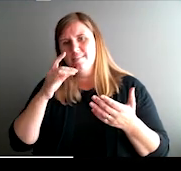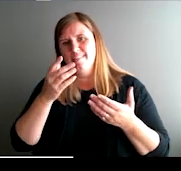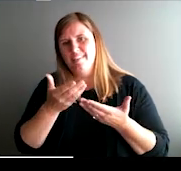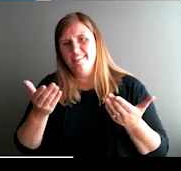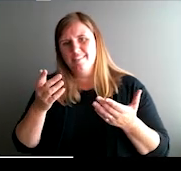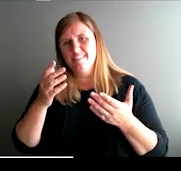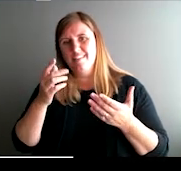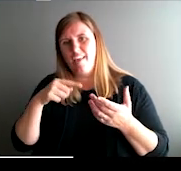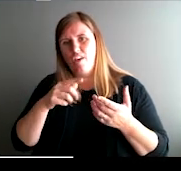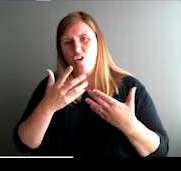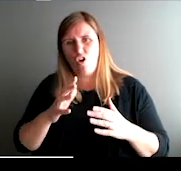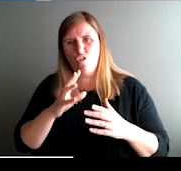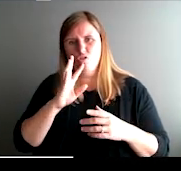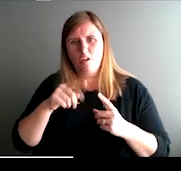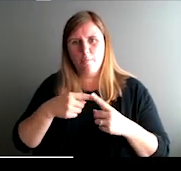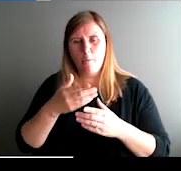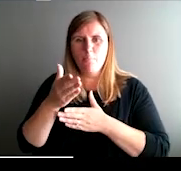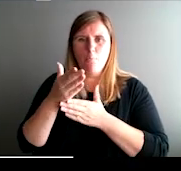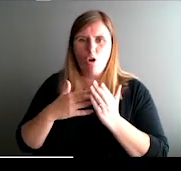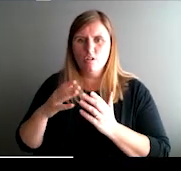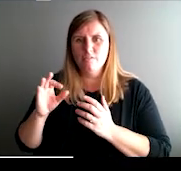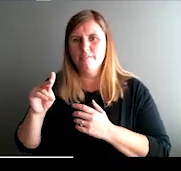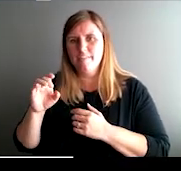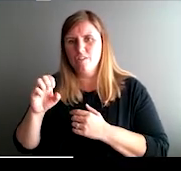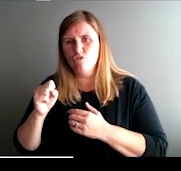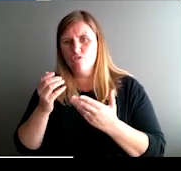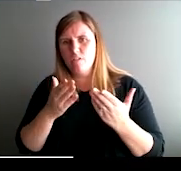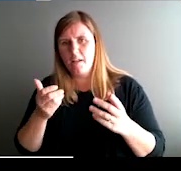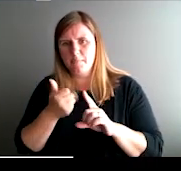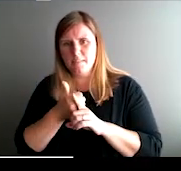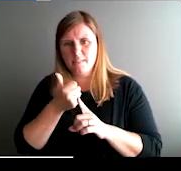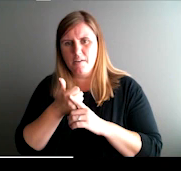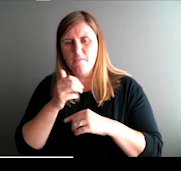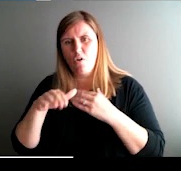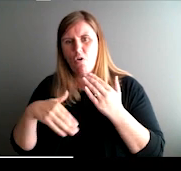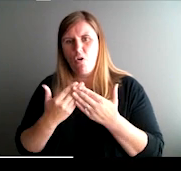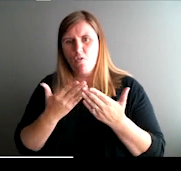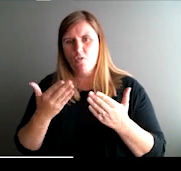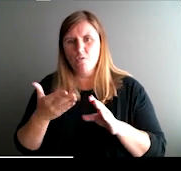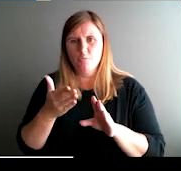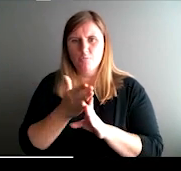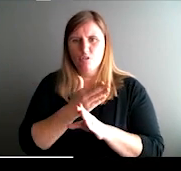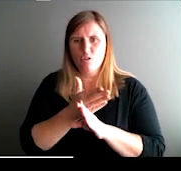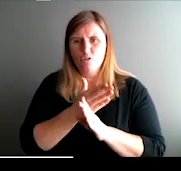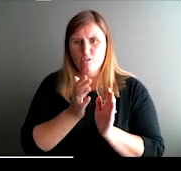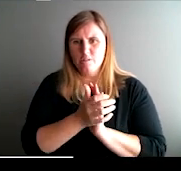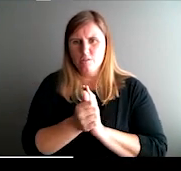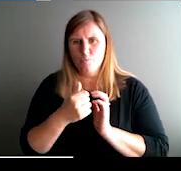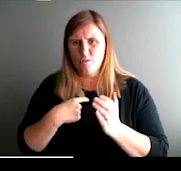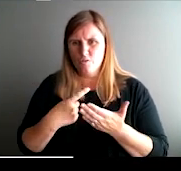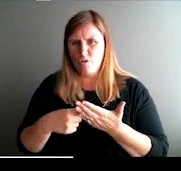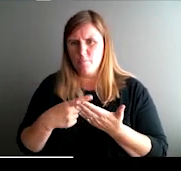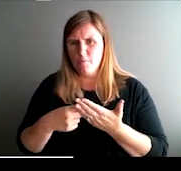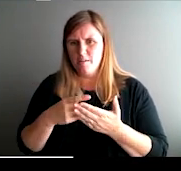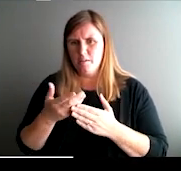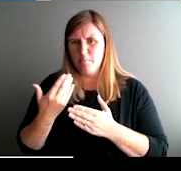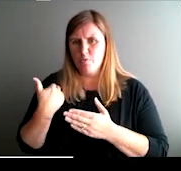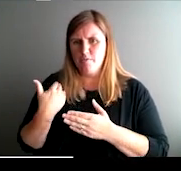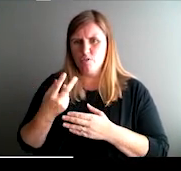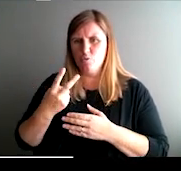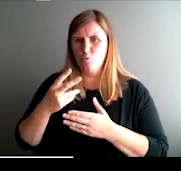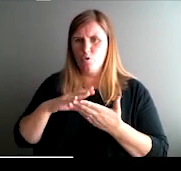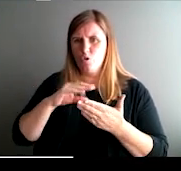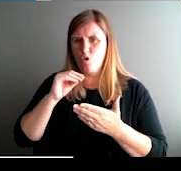parts, features, the item itself, all of those precursor skills that we talked about in the previous two